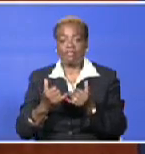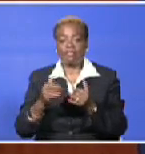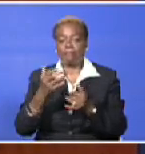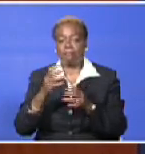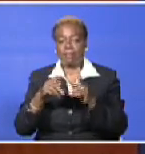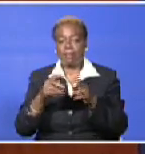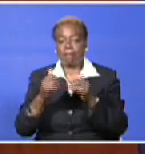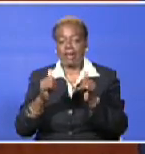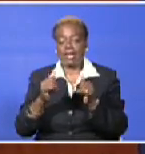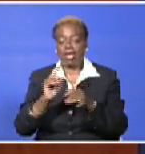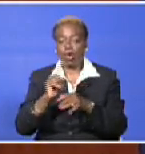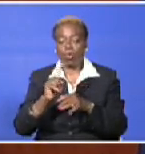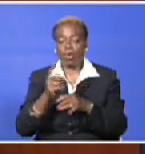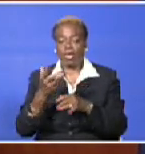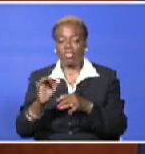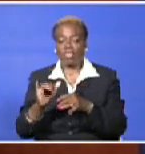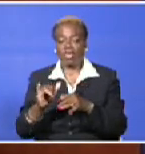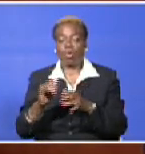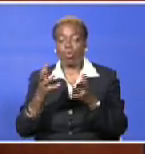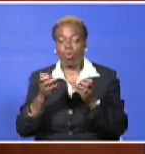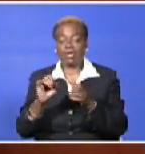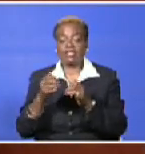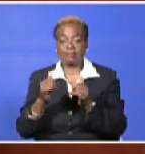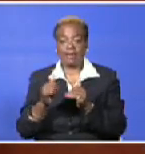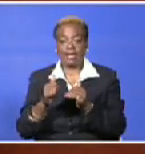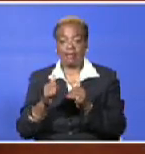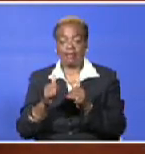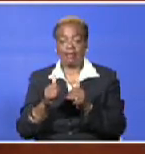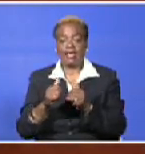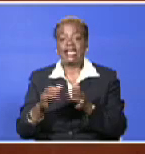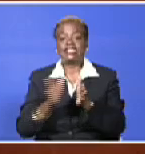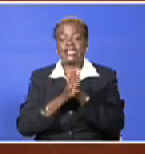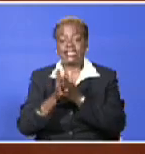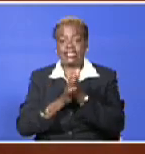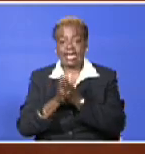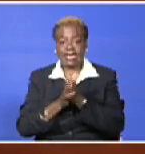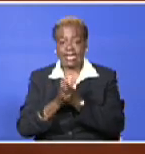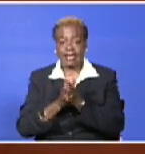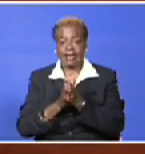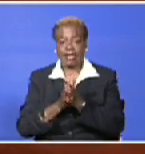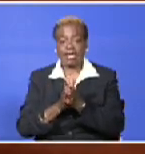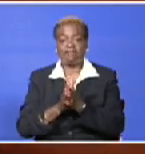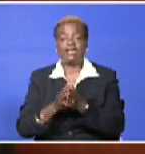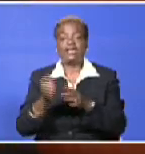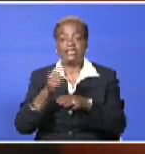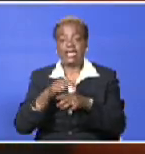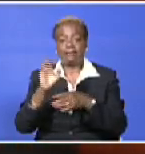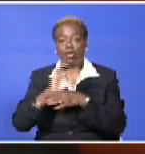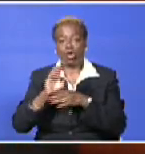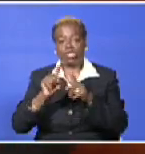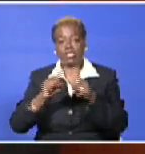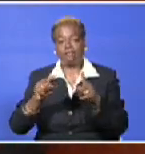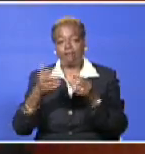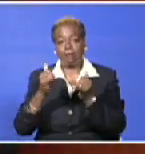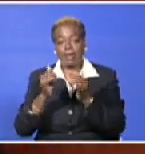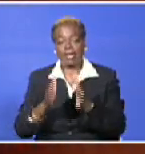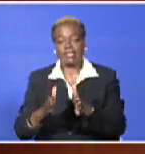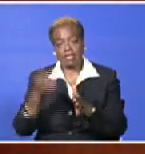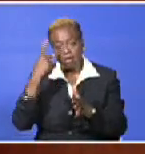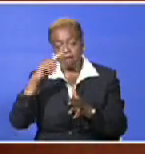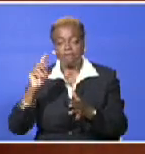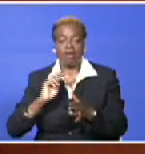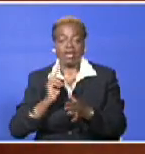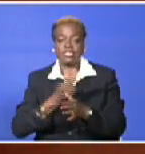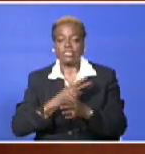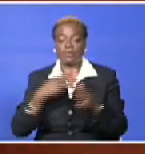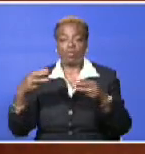few summers now where a lot's going on. But it's also exciting, and you get a chance to coach different players. And I know for us personally with the Warriors,